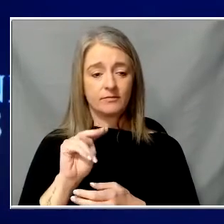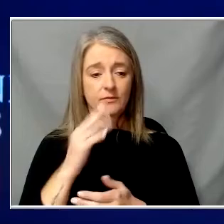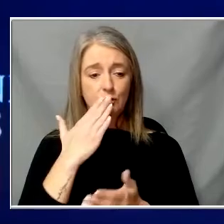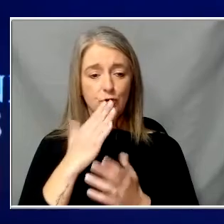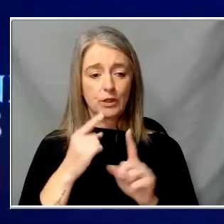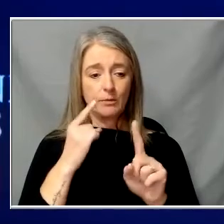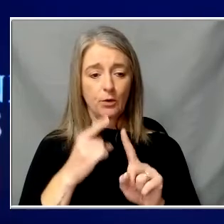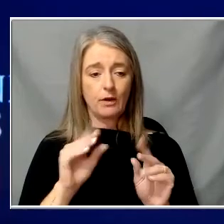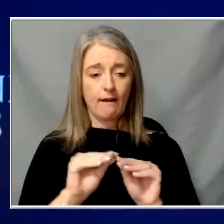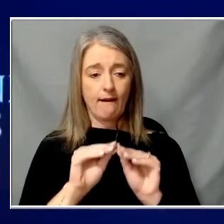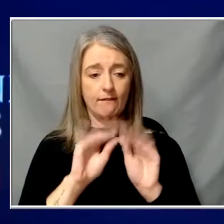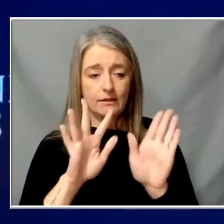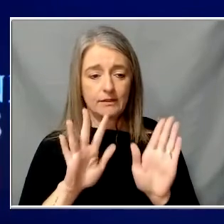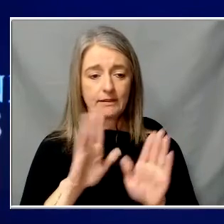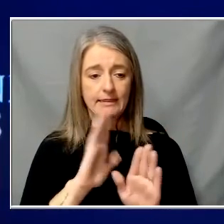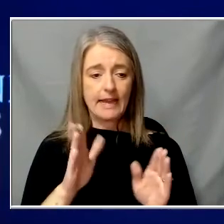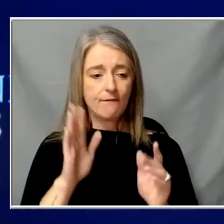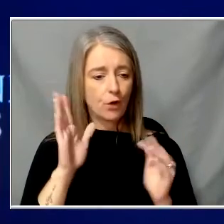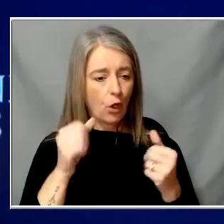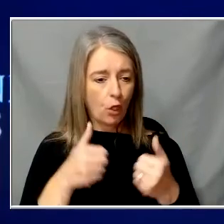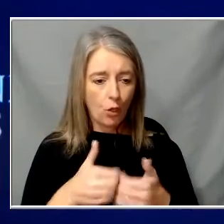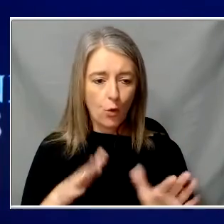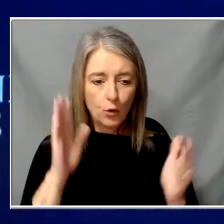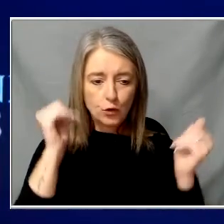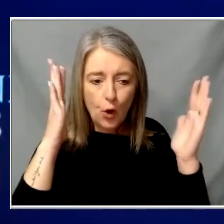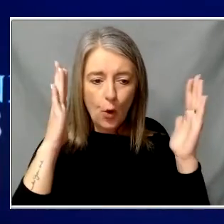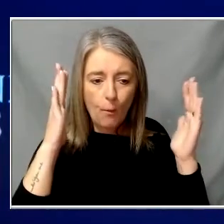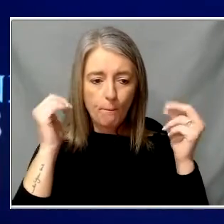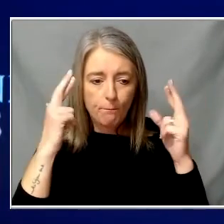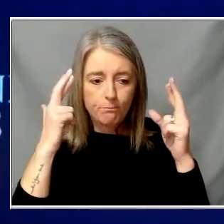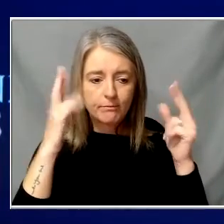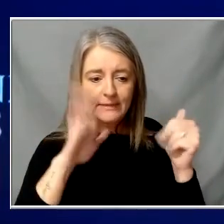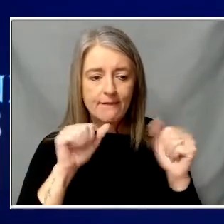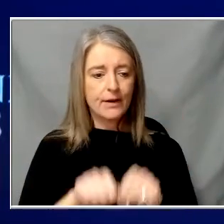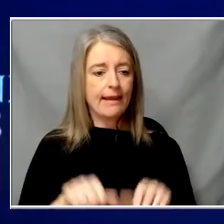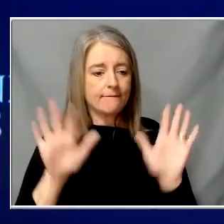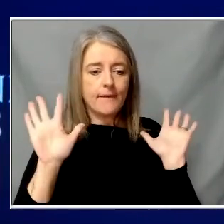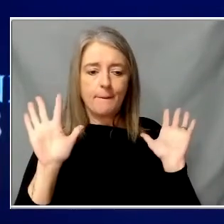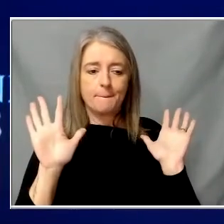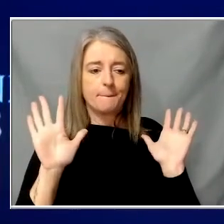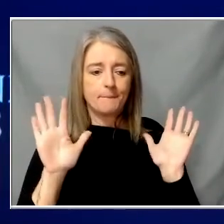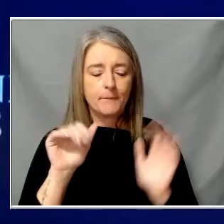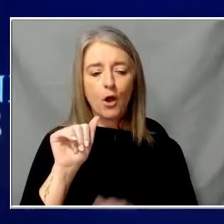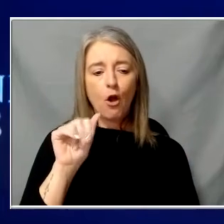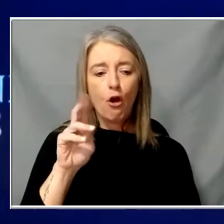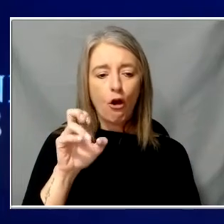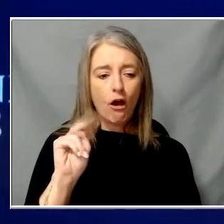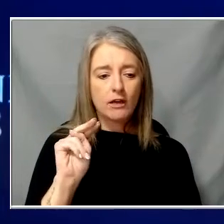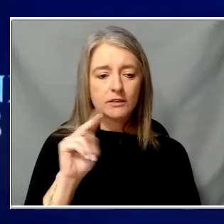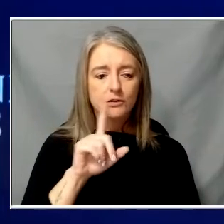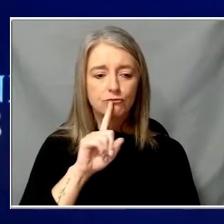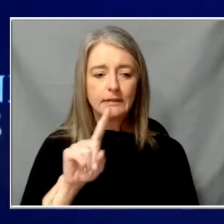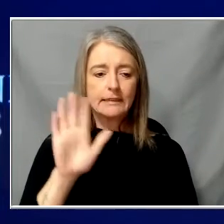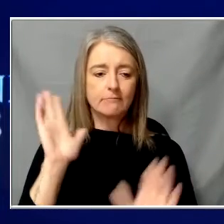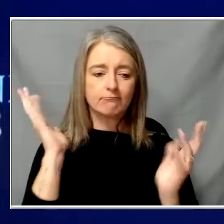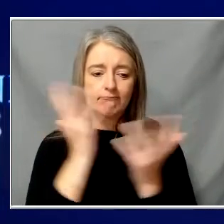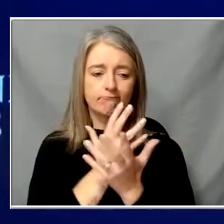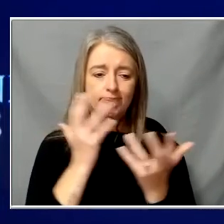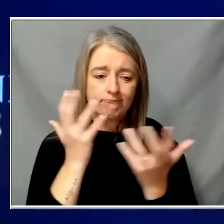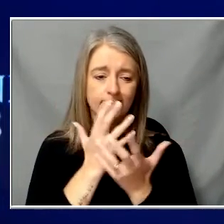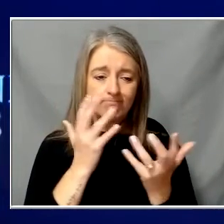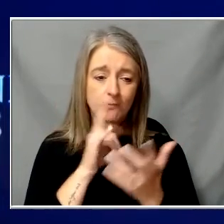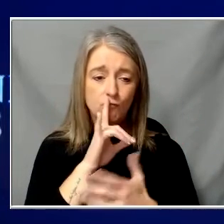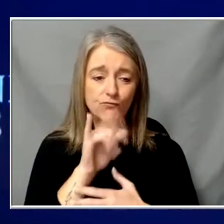obviously, never lose hope, never give up. I think Austin, what he did was remarkable, like he said.